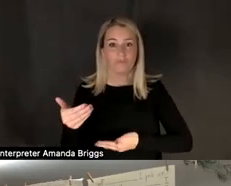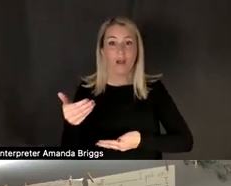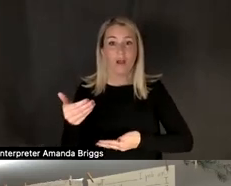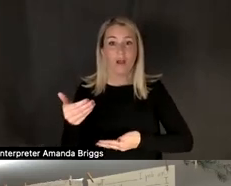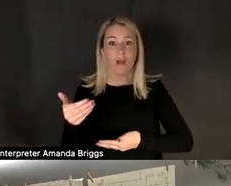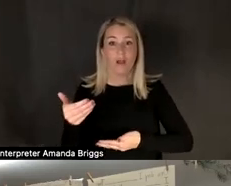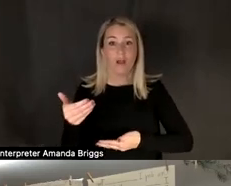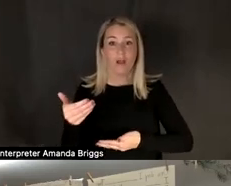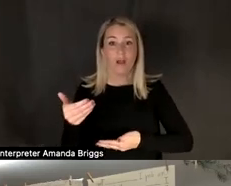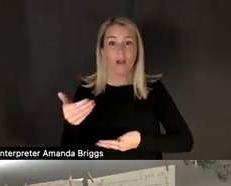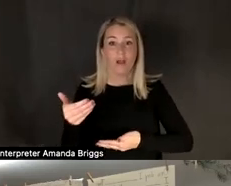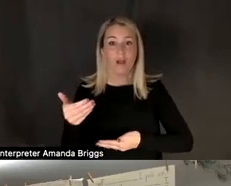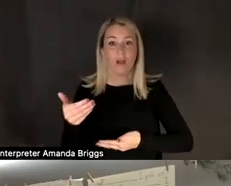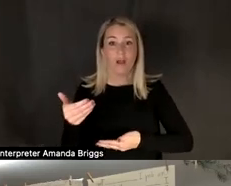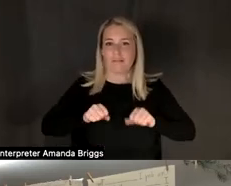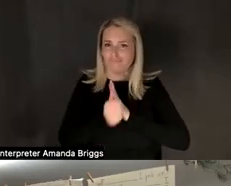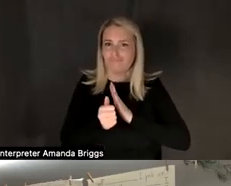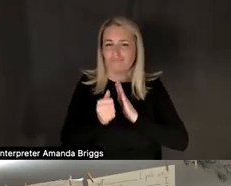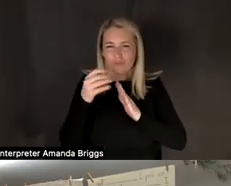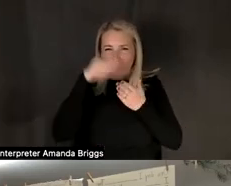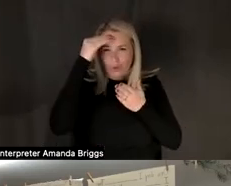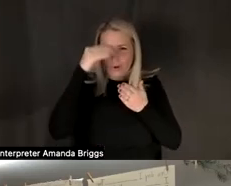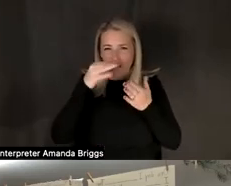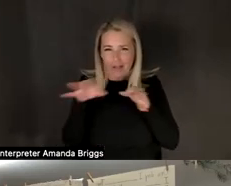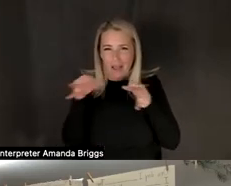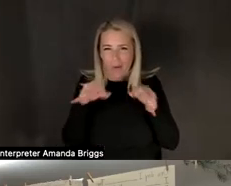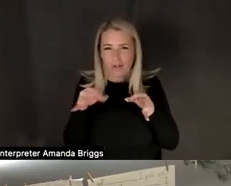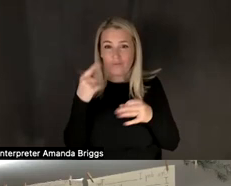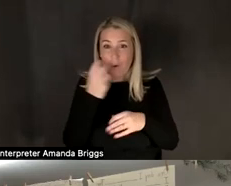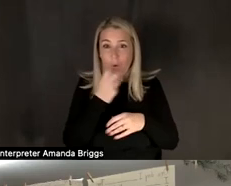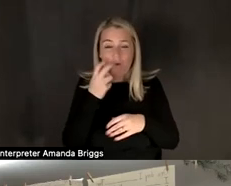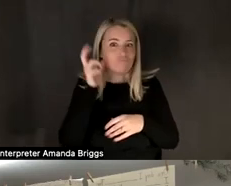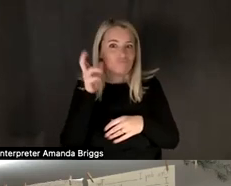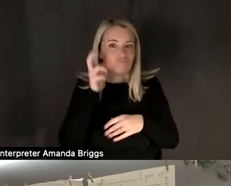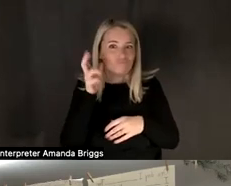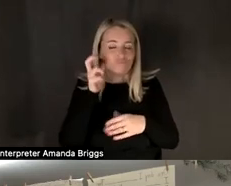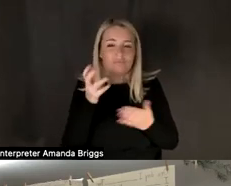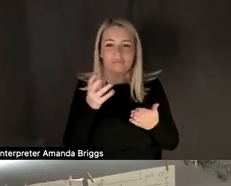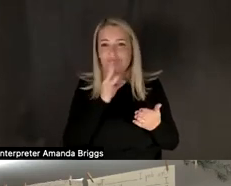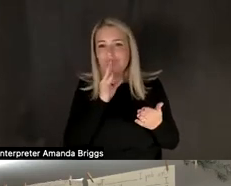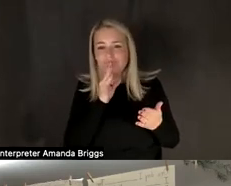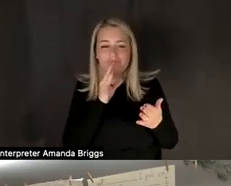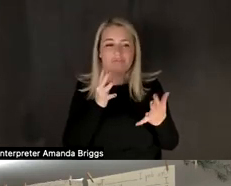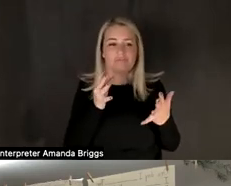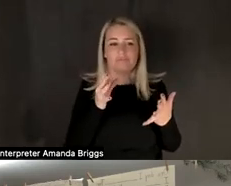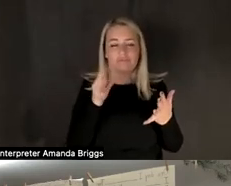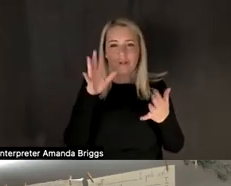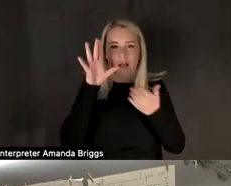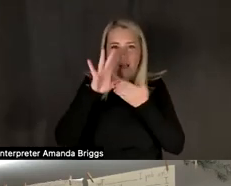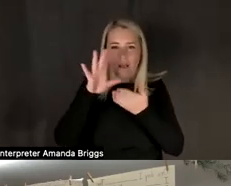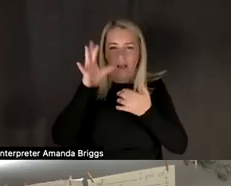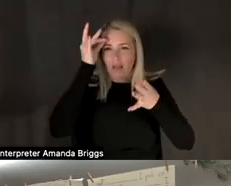are wired for oral language, for listening, for speaking, and picking it up very naturally. Reading is a really